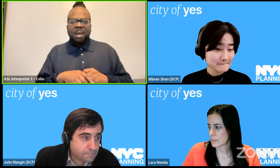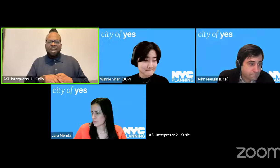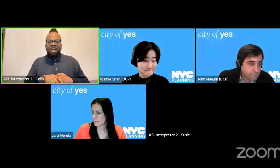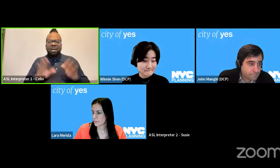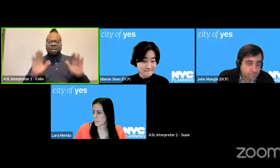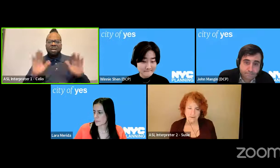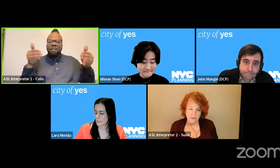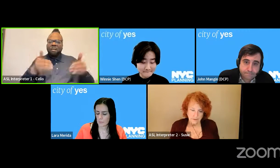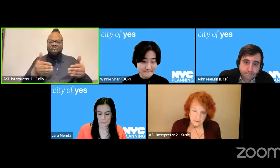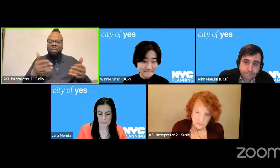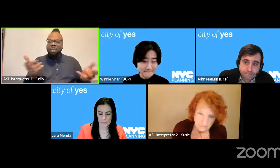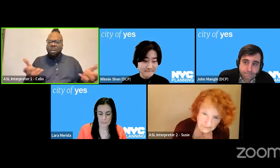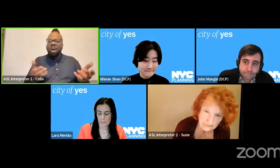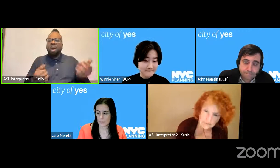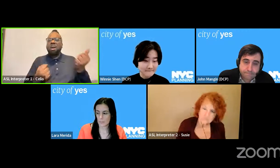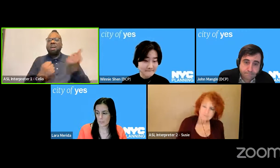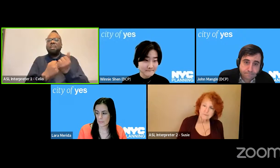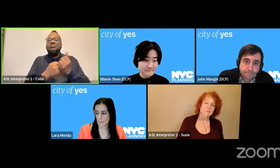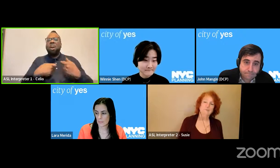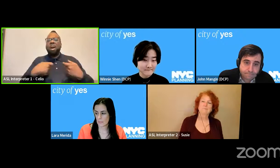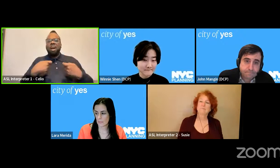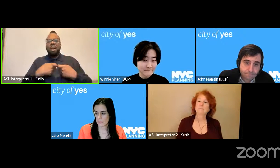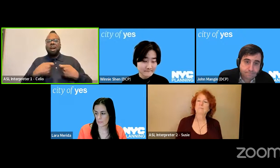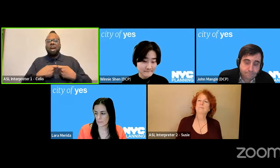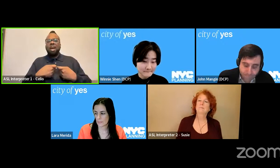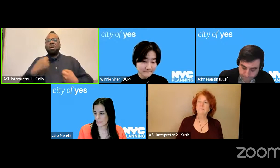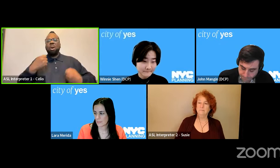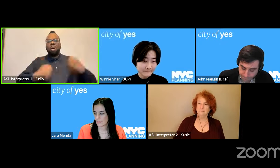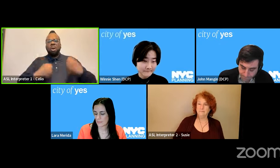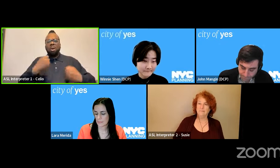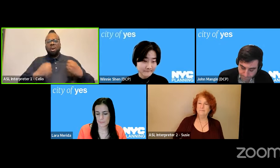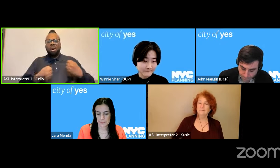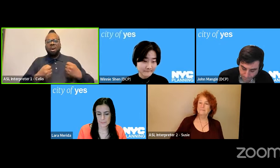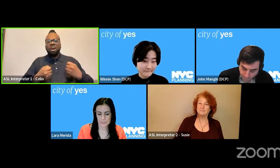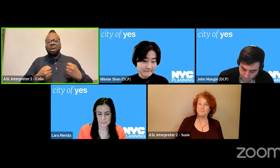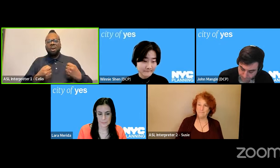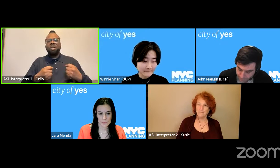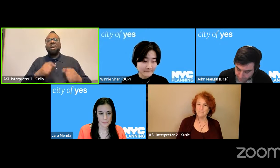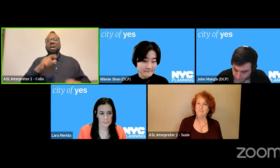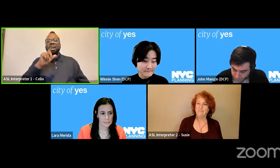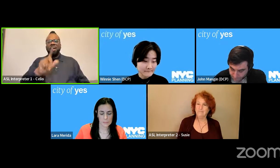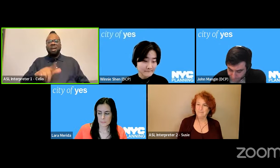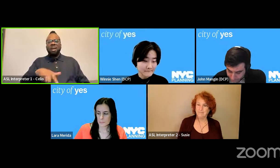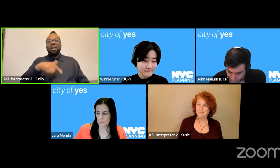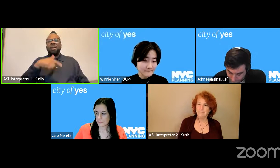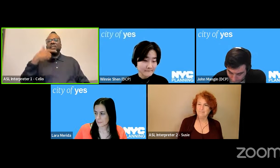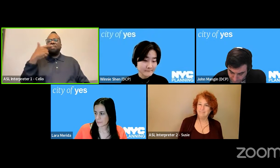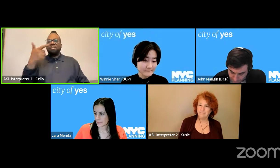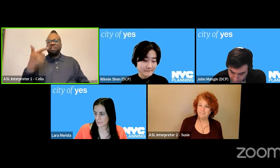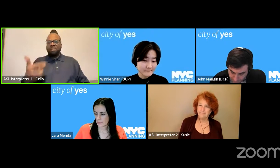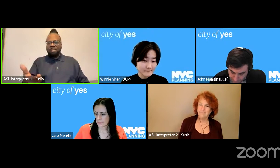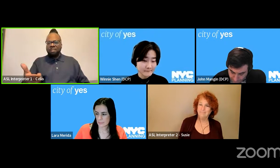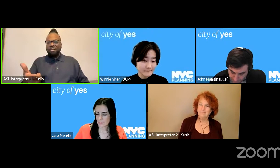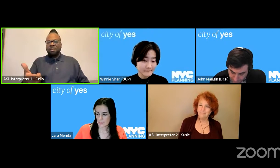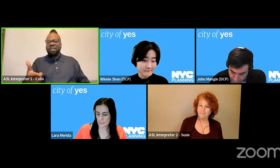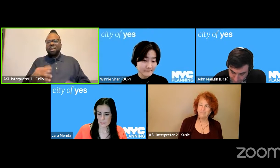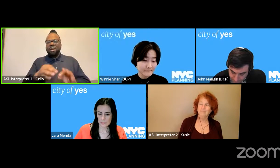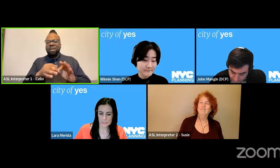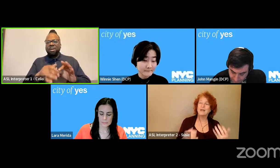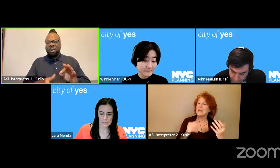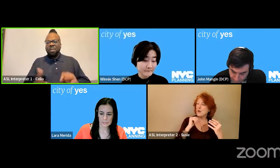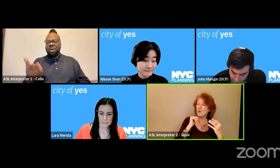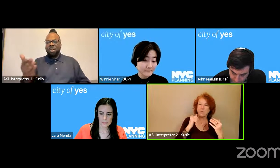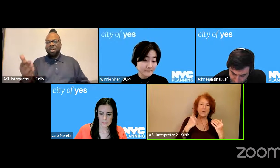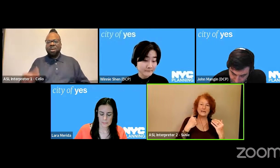should be on supporting electric car ownership because we don't have many charging